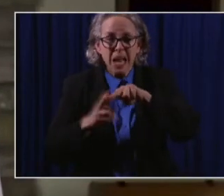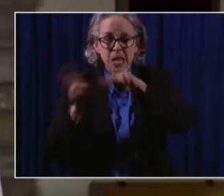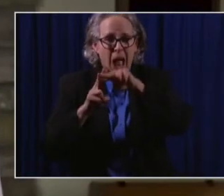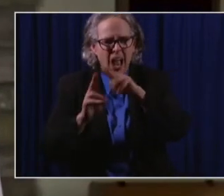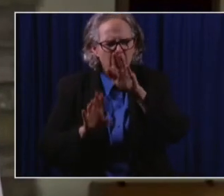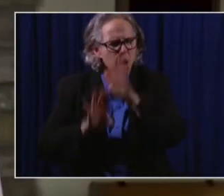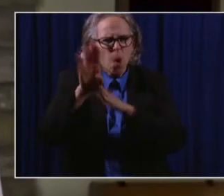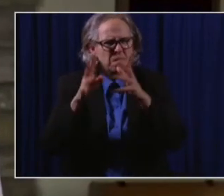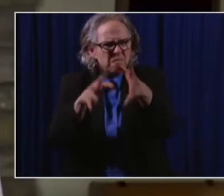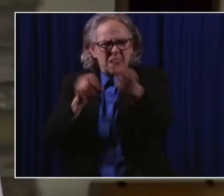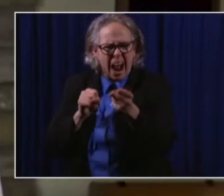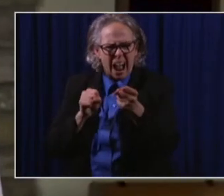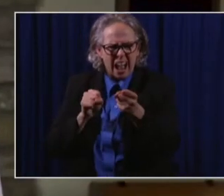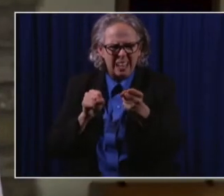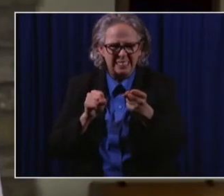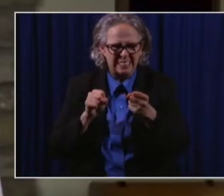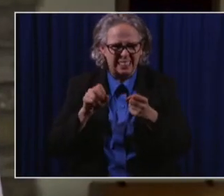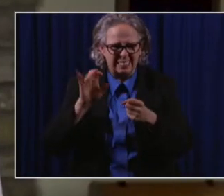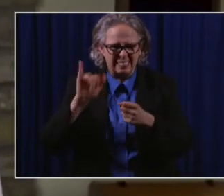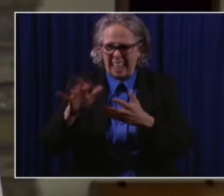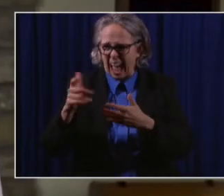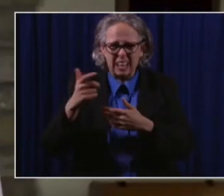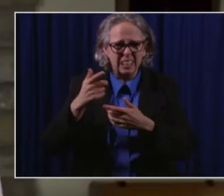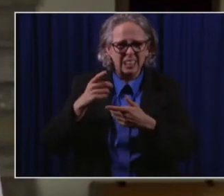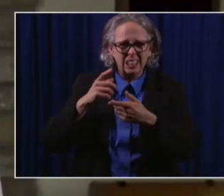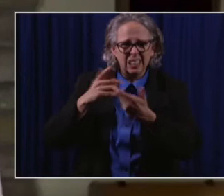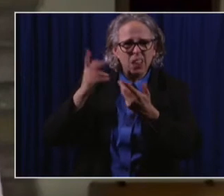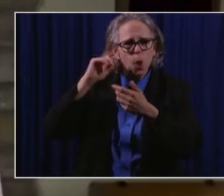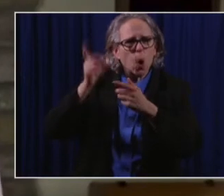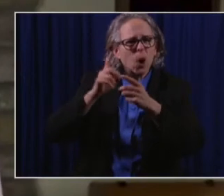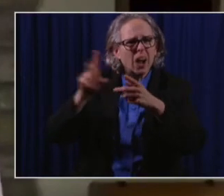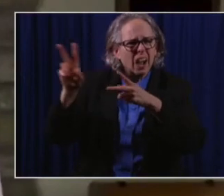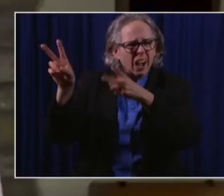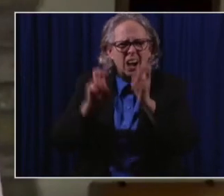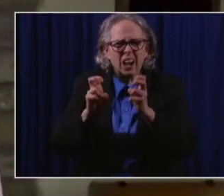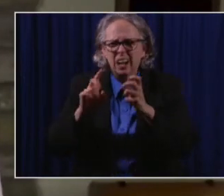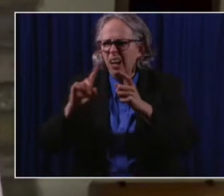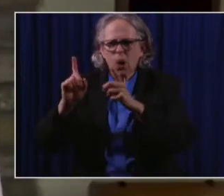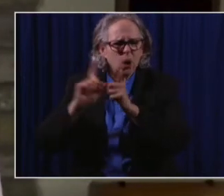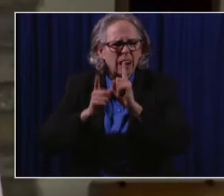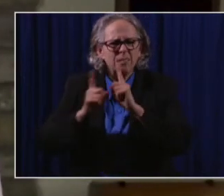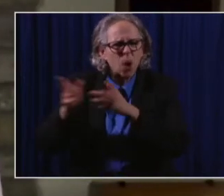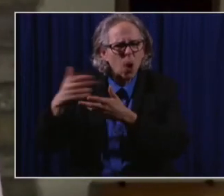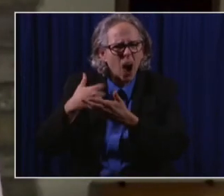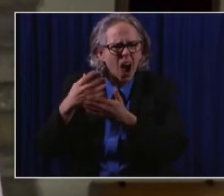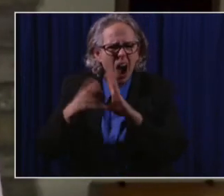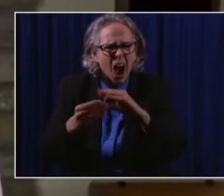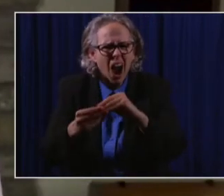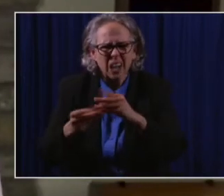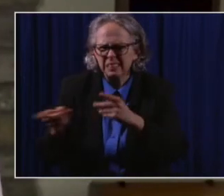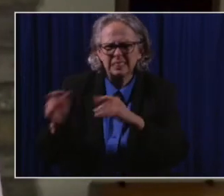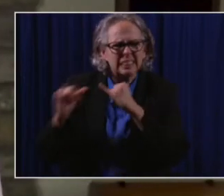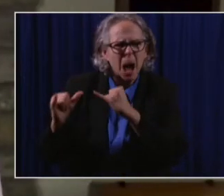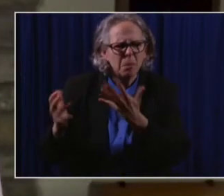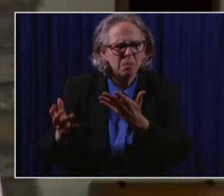significant concerns. We prepared well in the